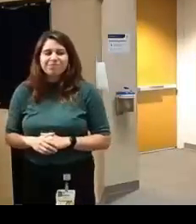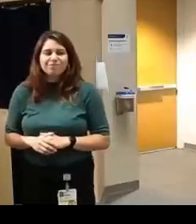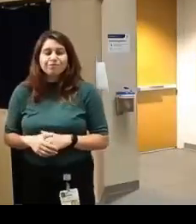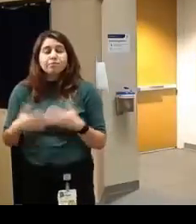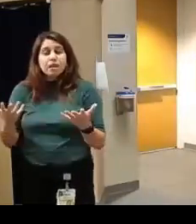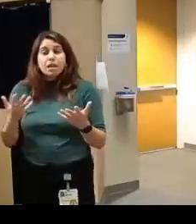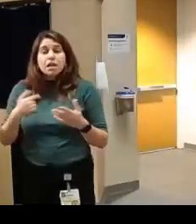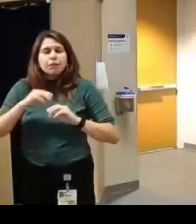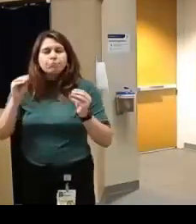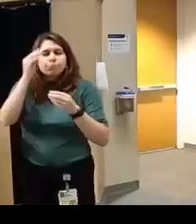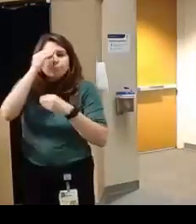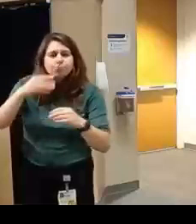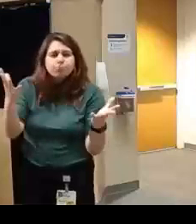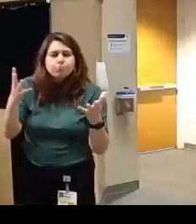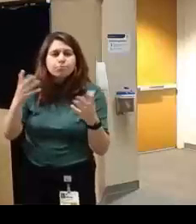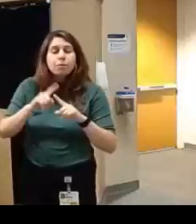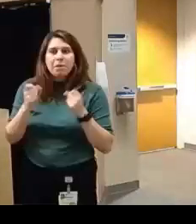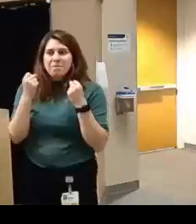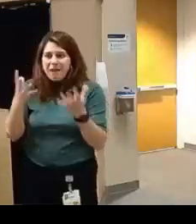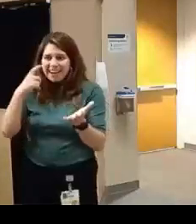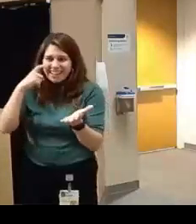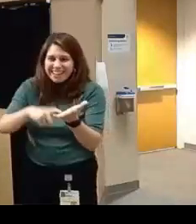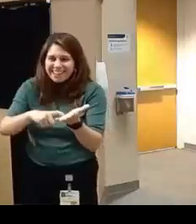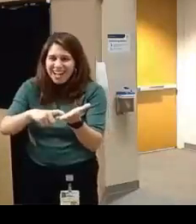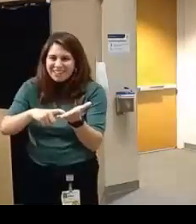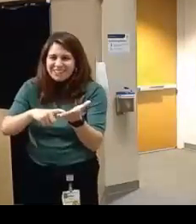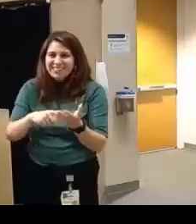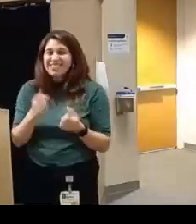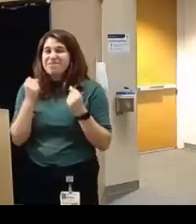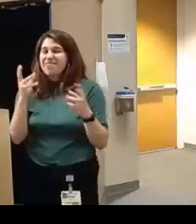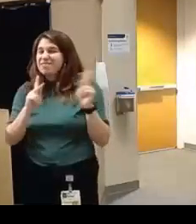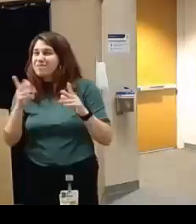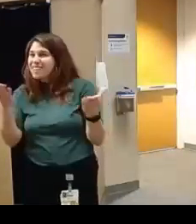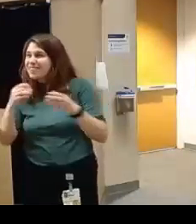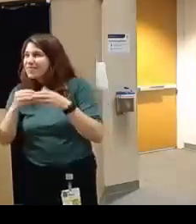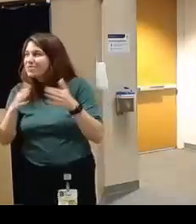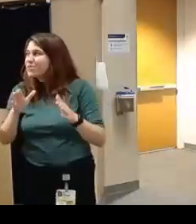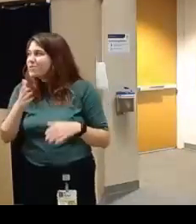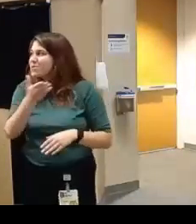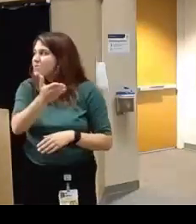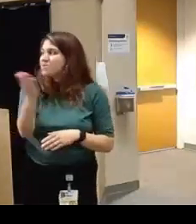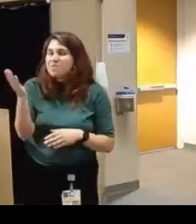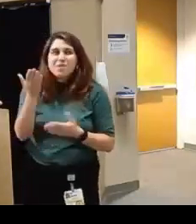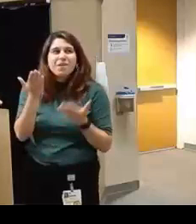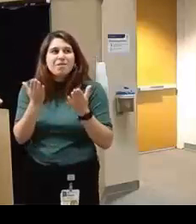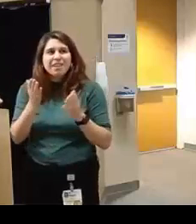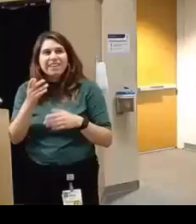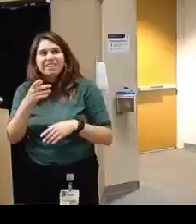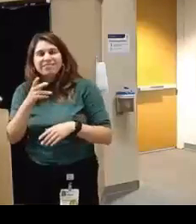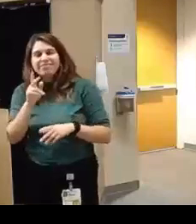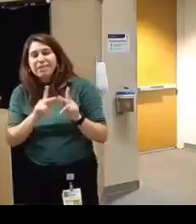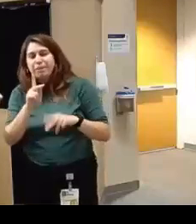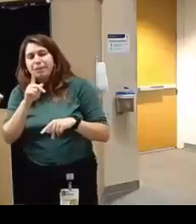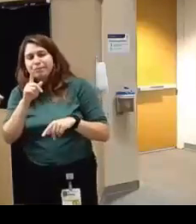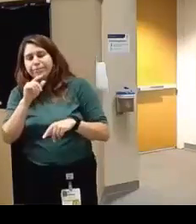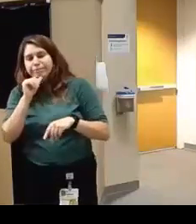So I don't have any disclosures, but I do have a lot of acknowledgments, and there are probably a lot of people in the room here who are on this slide, and there are people who did not